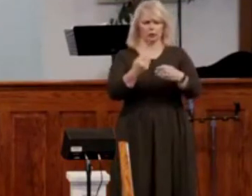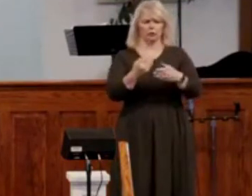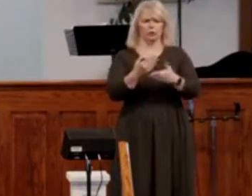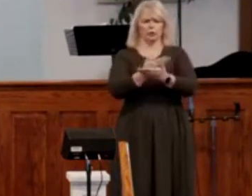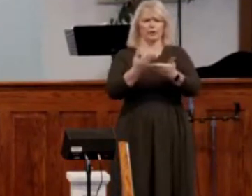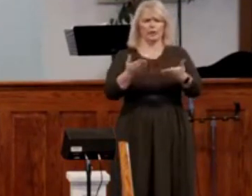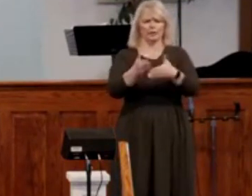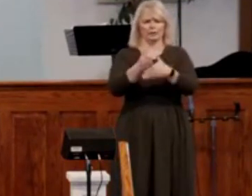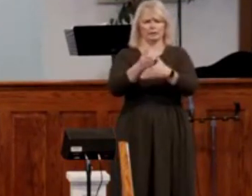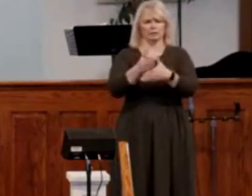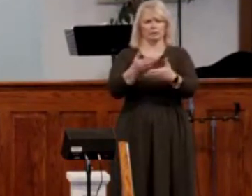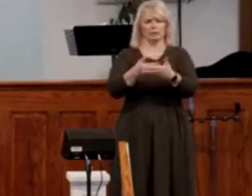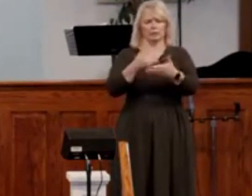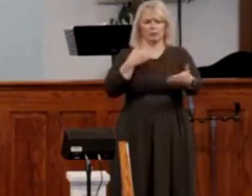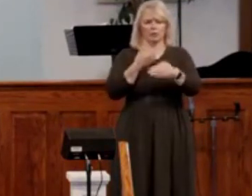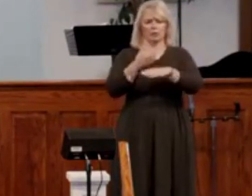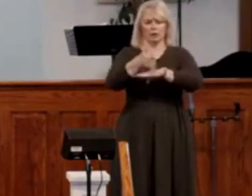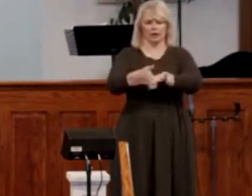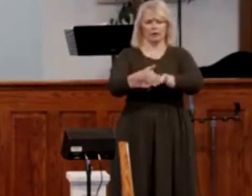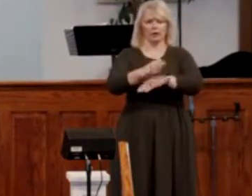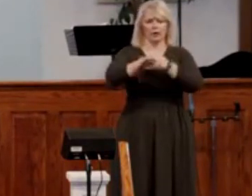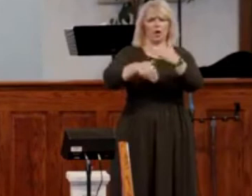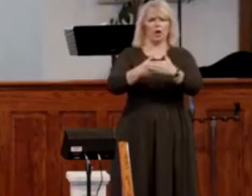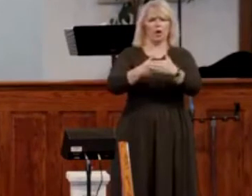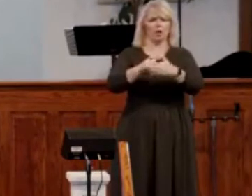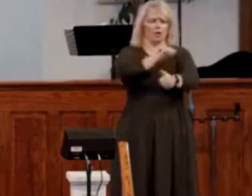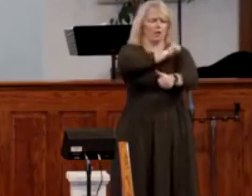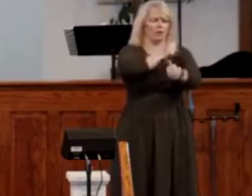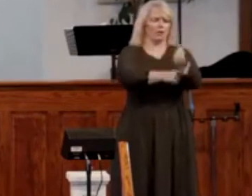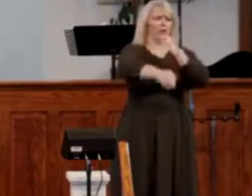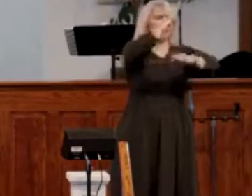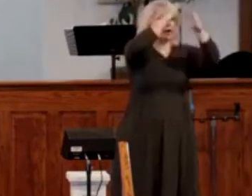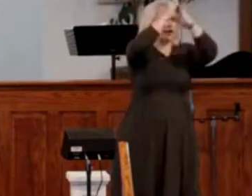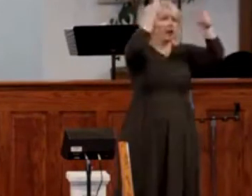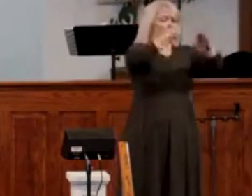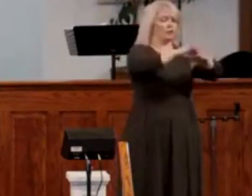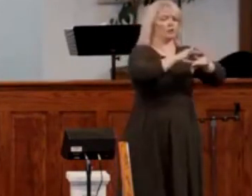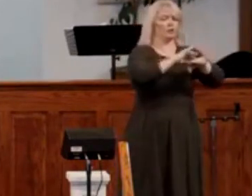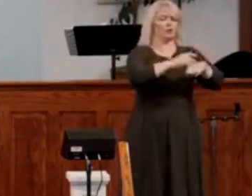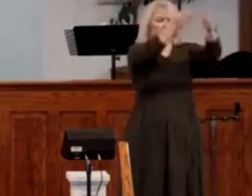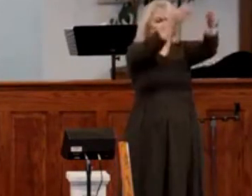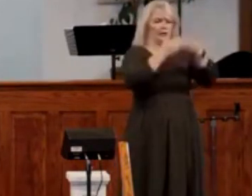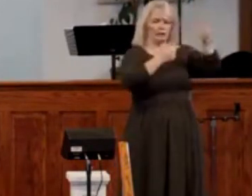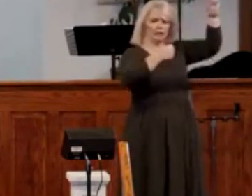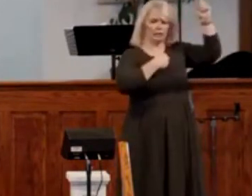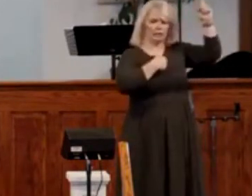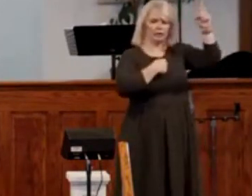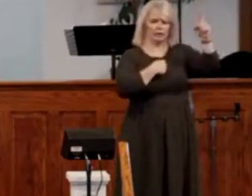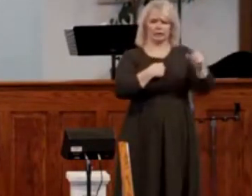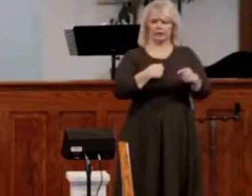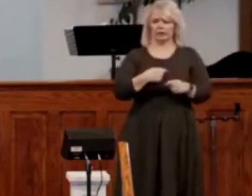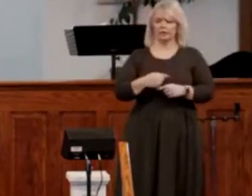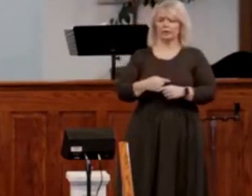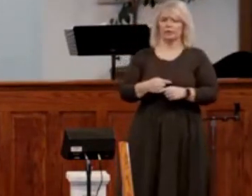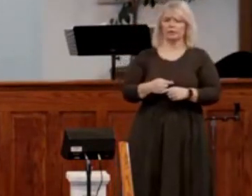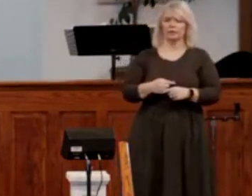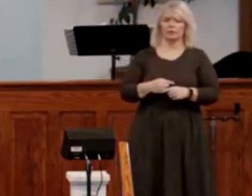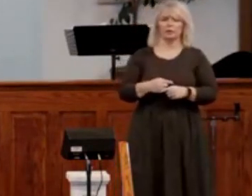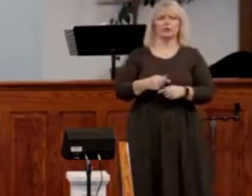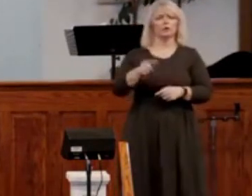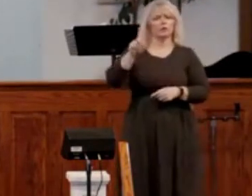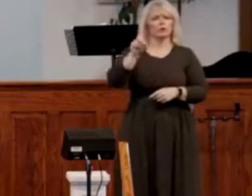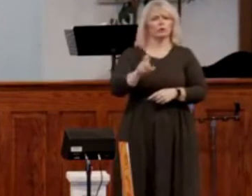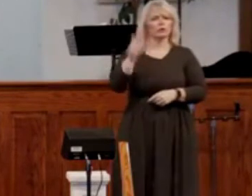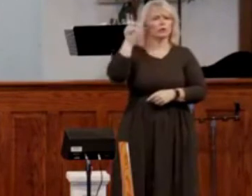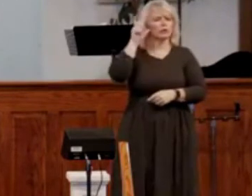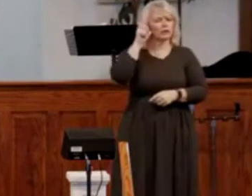first comment is, all authority in heaven and on earth has been given to me. So in other words, you need to listen and obey the next thing that comes out of my mouth.